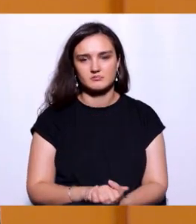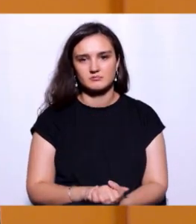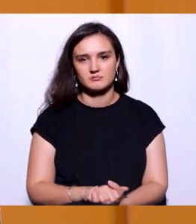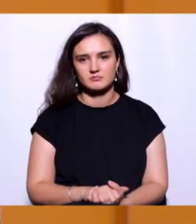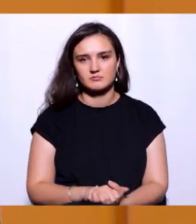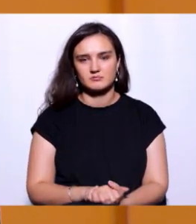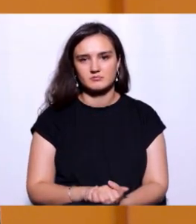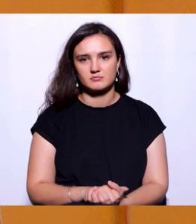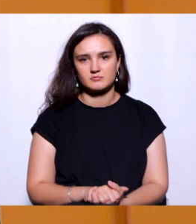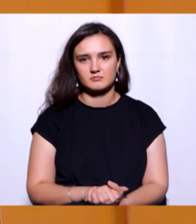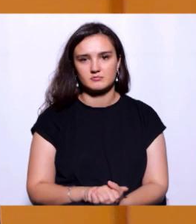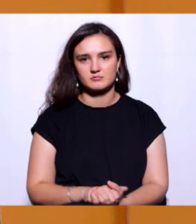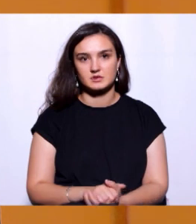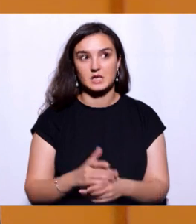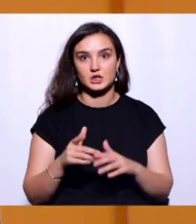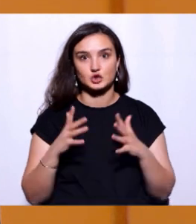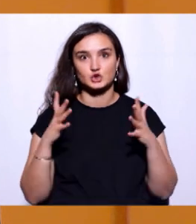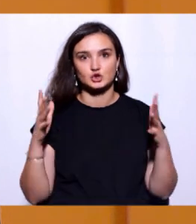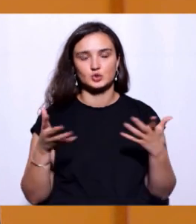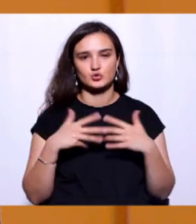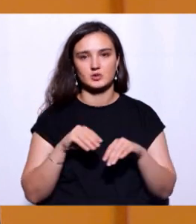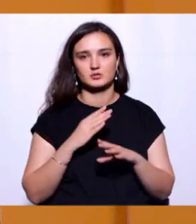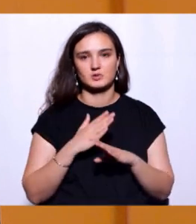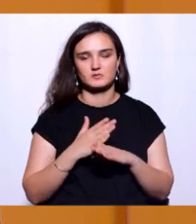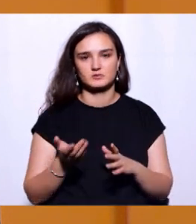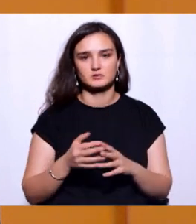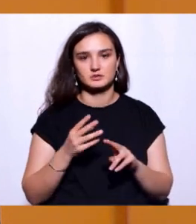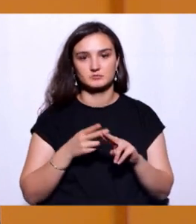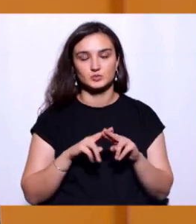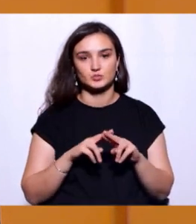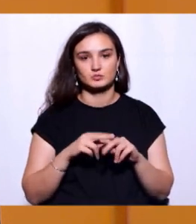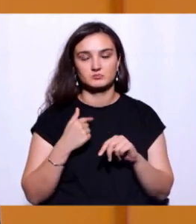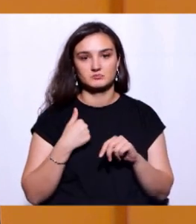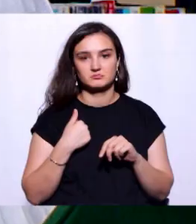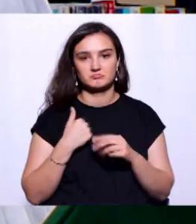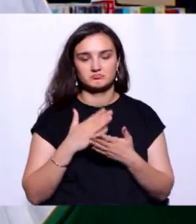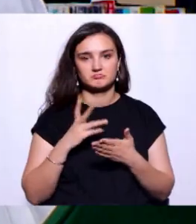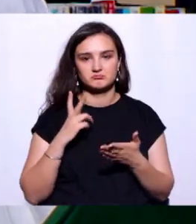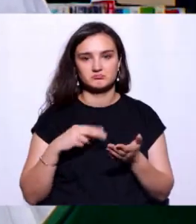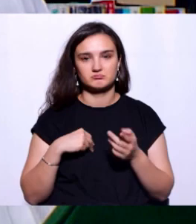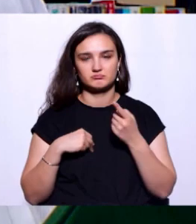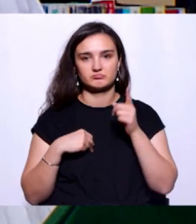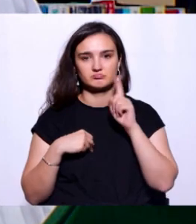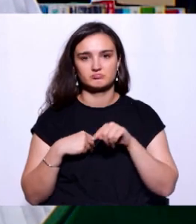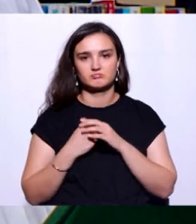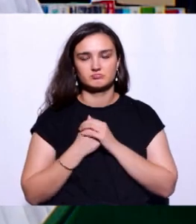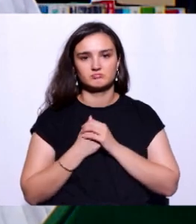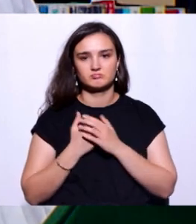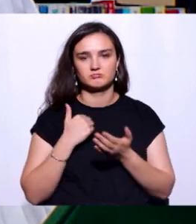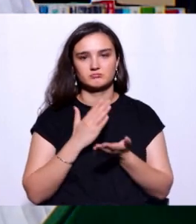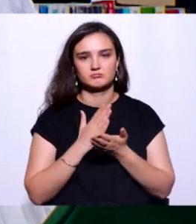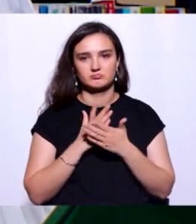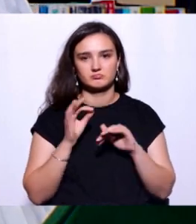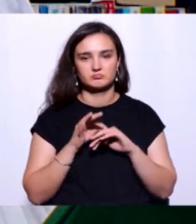Oh, I have a large family, Zach, because I have a daughter, you yes. know. I